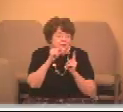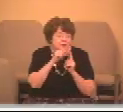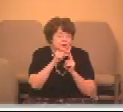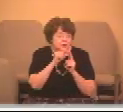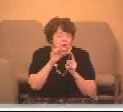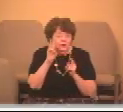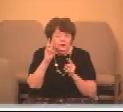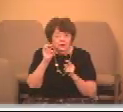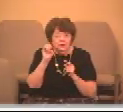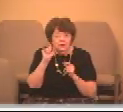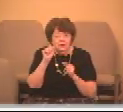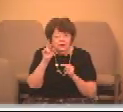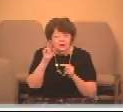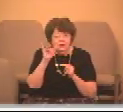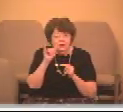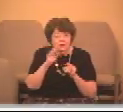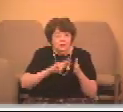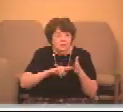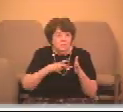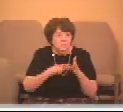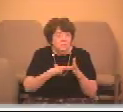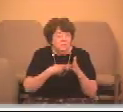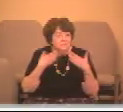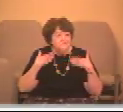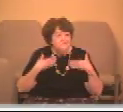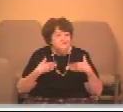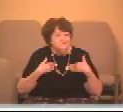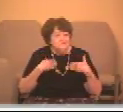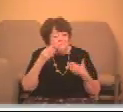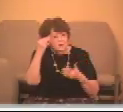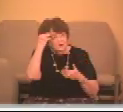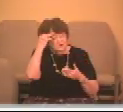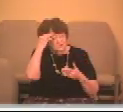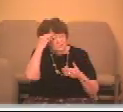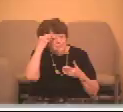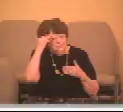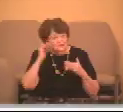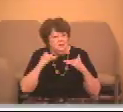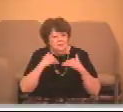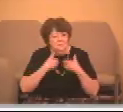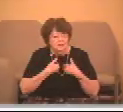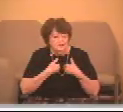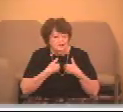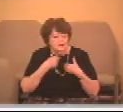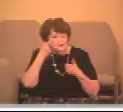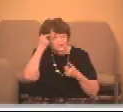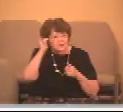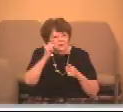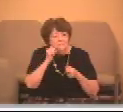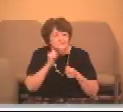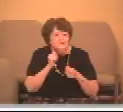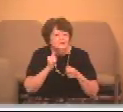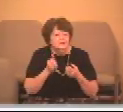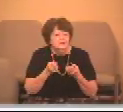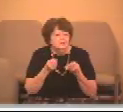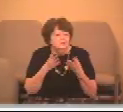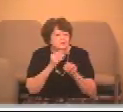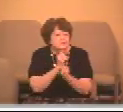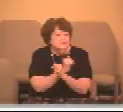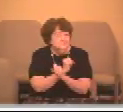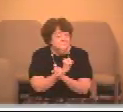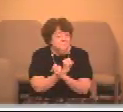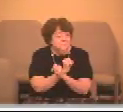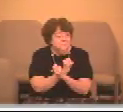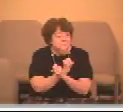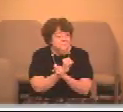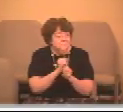means physically or mentally exhausted by hard work, exertion, or strain. We all